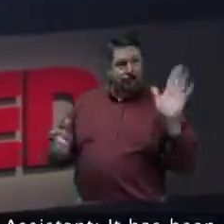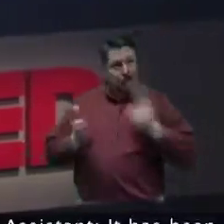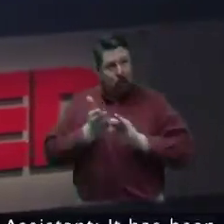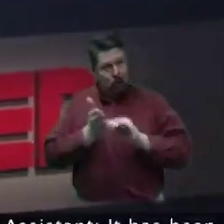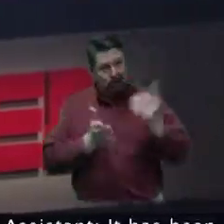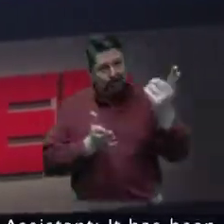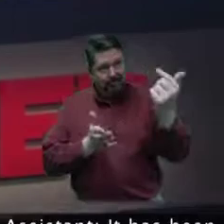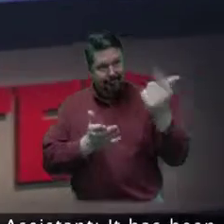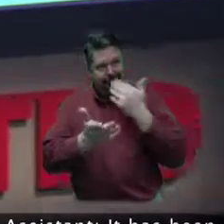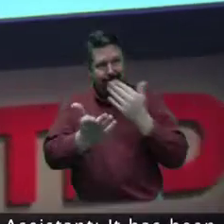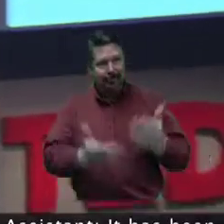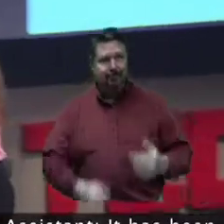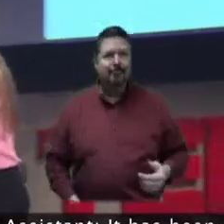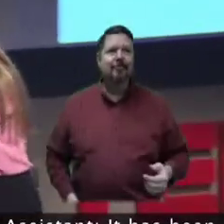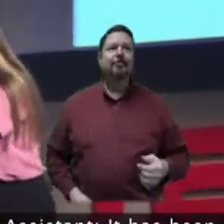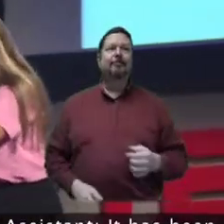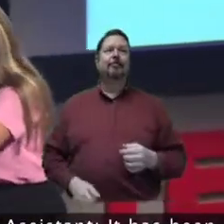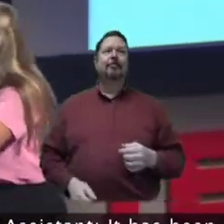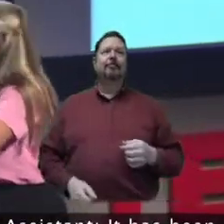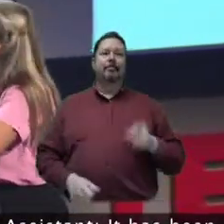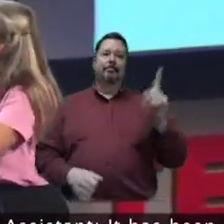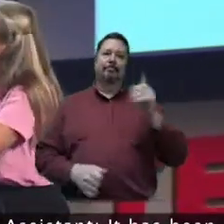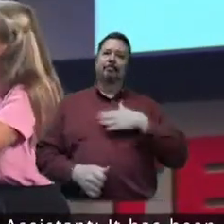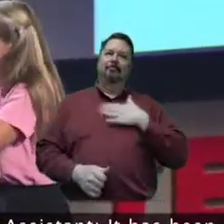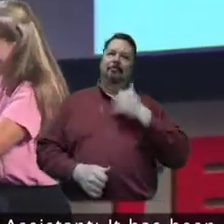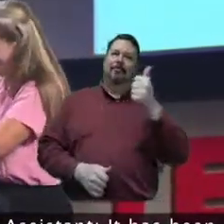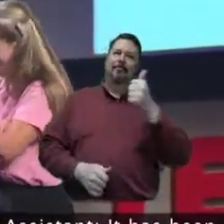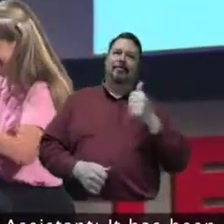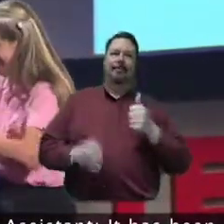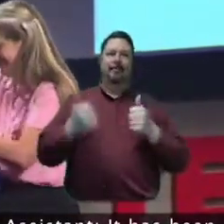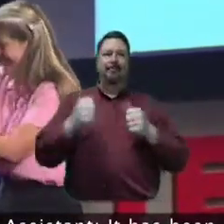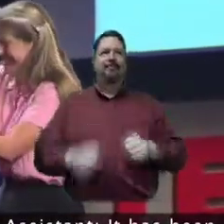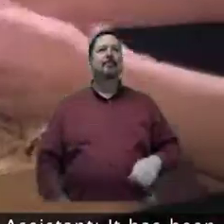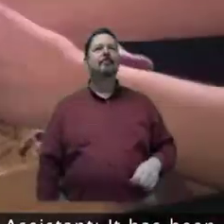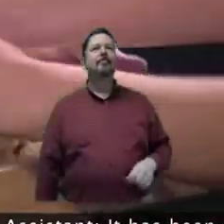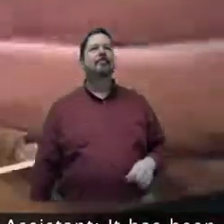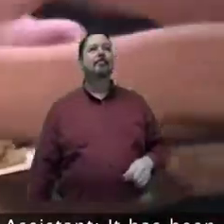Excuse me. Thank you. It's been a joy.